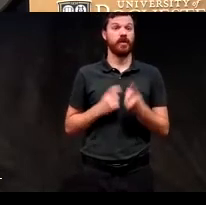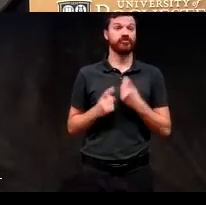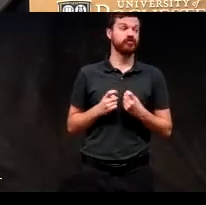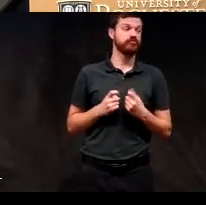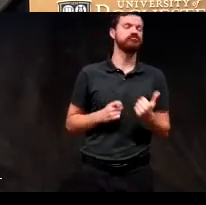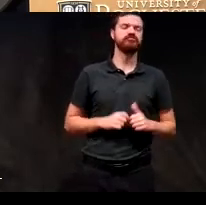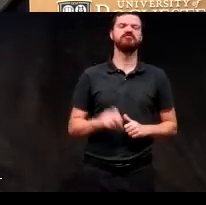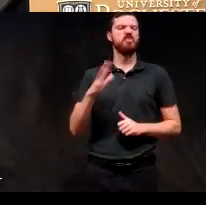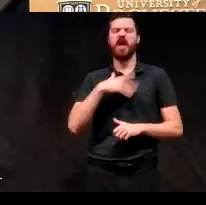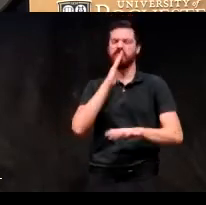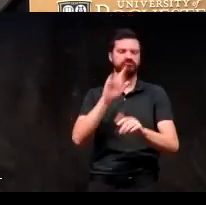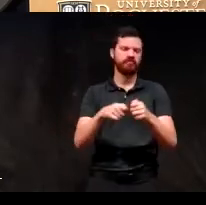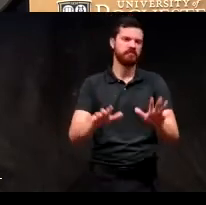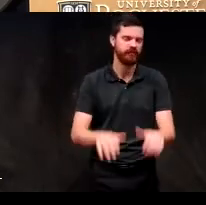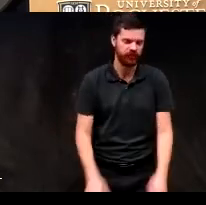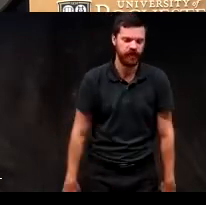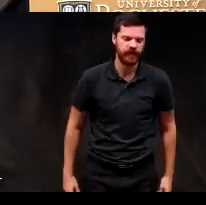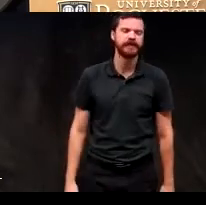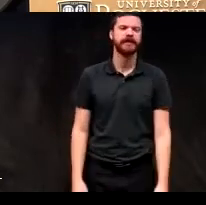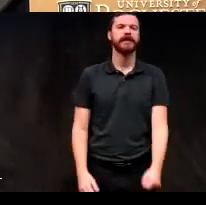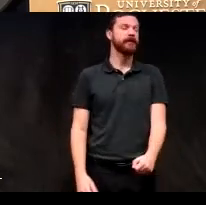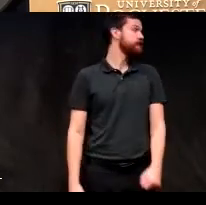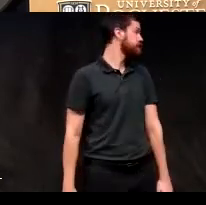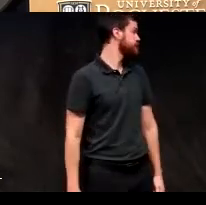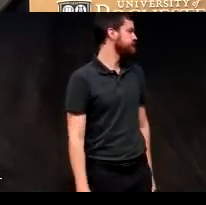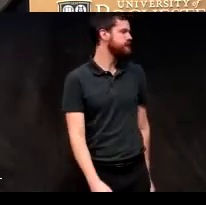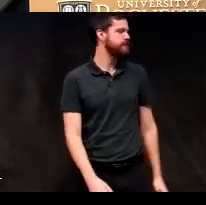Okay, so I'll just wrap up that one of the things that we do is